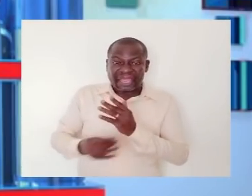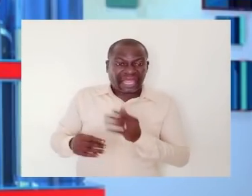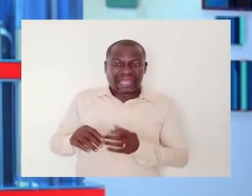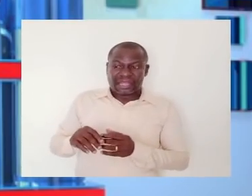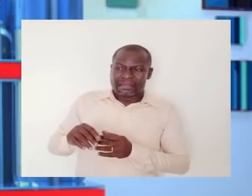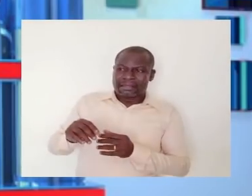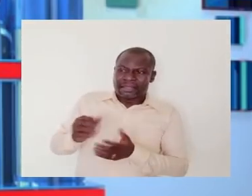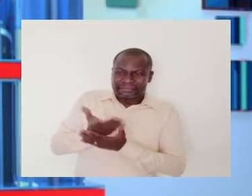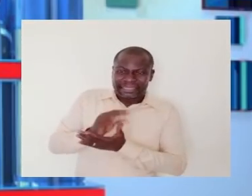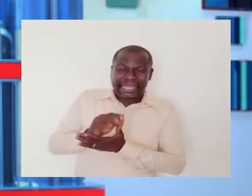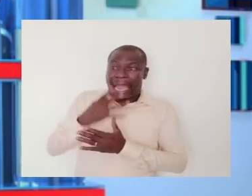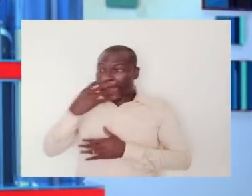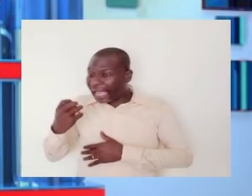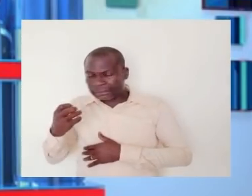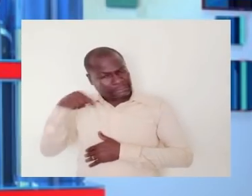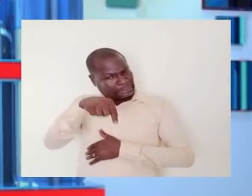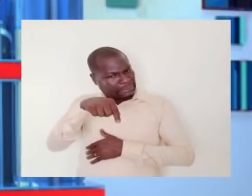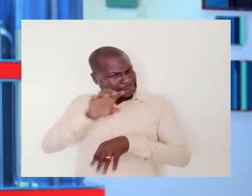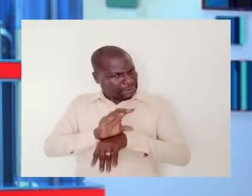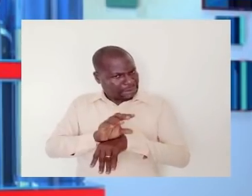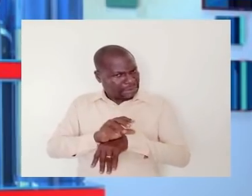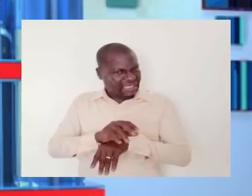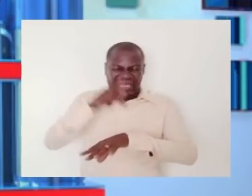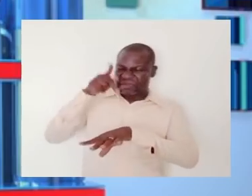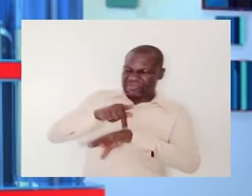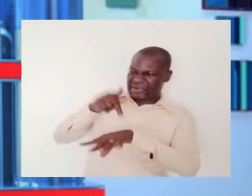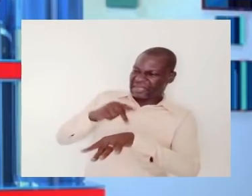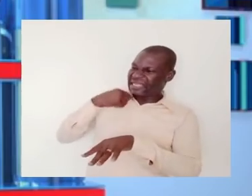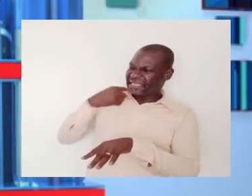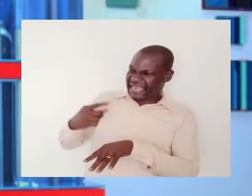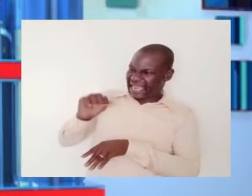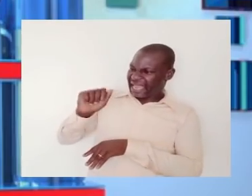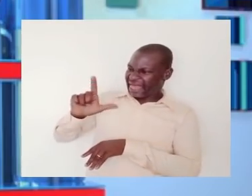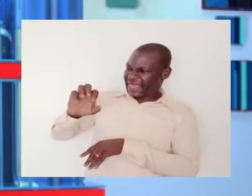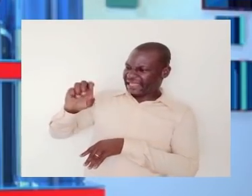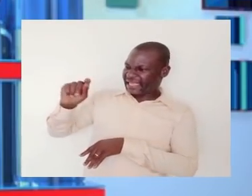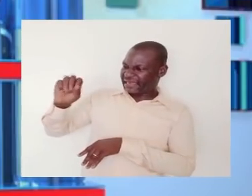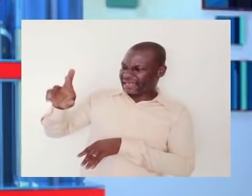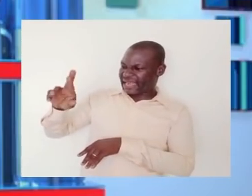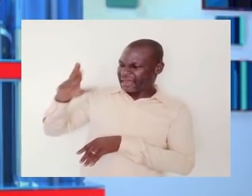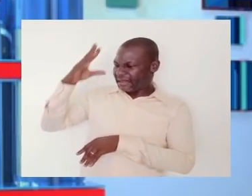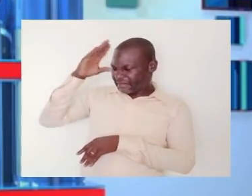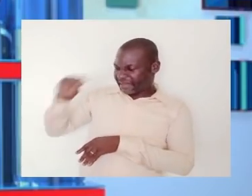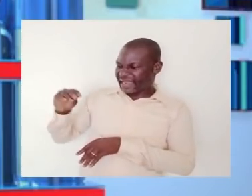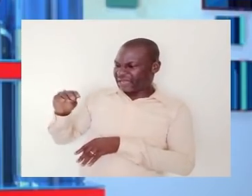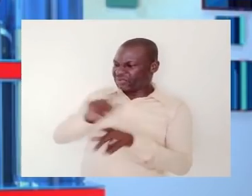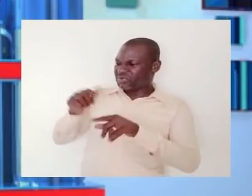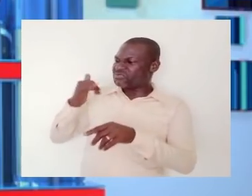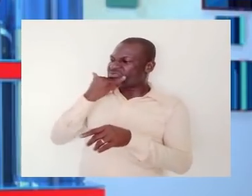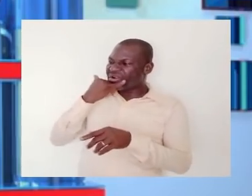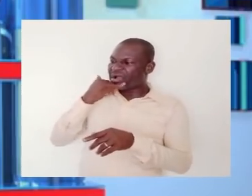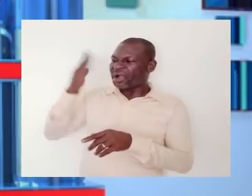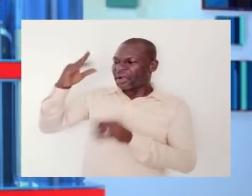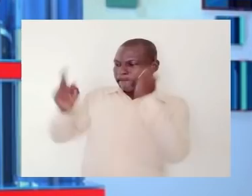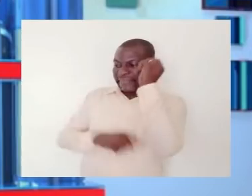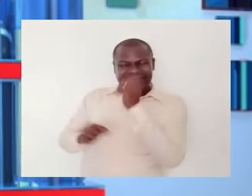anointing oil e ko gu obi so so odo me no and na Paul kra kan say Alexander ko bridge mfo no aye me boni bebre